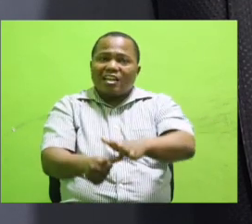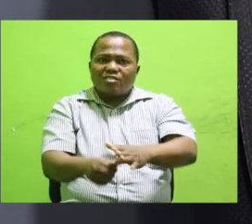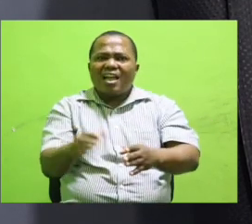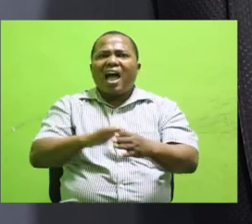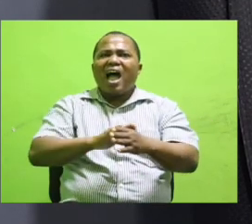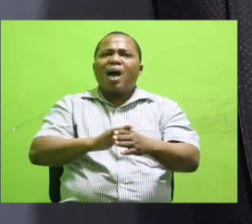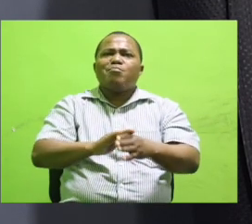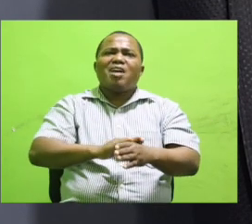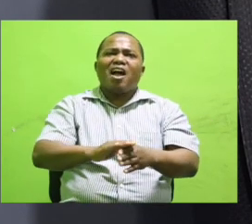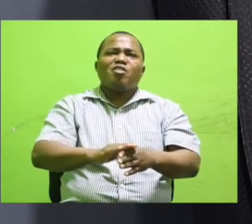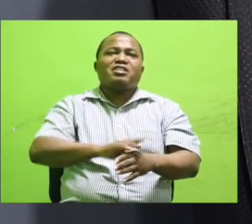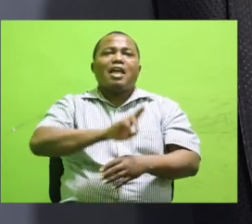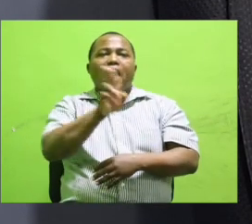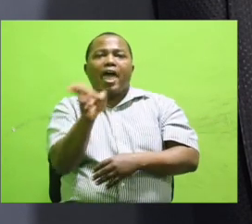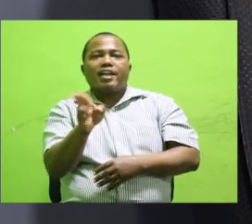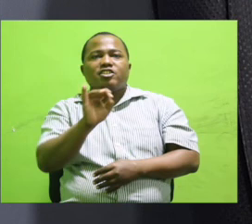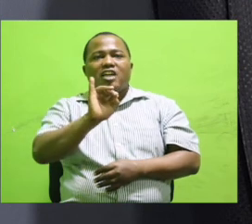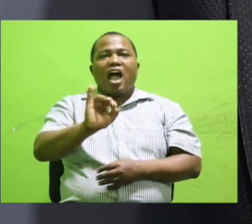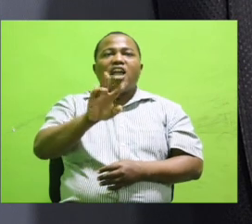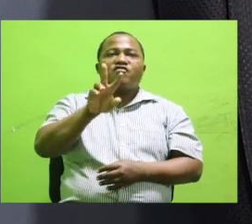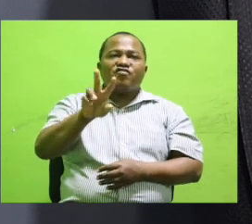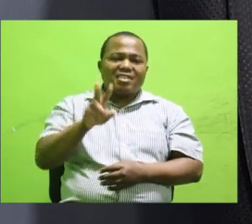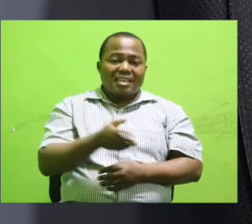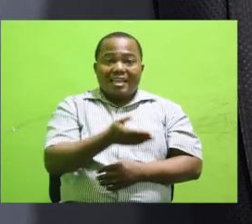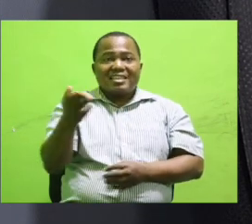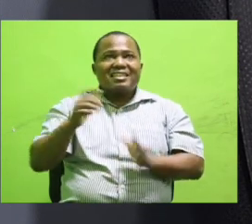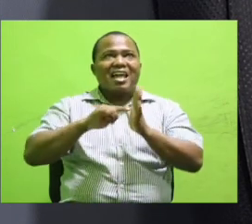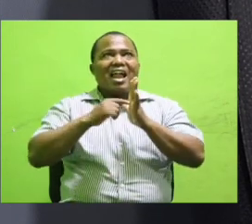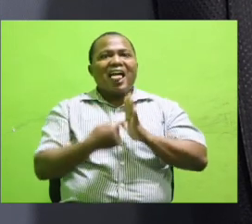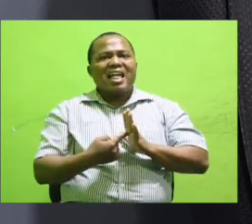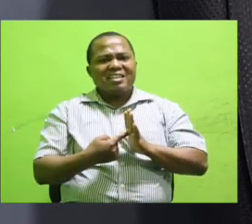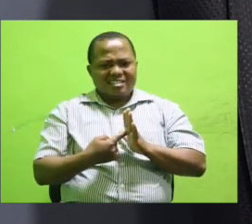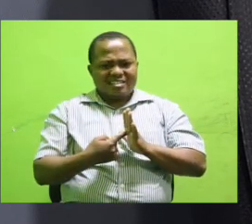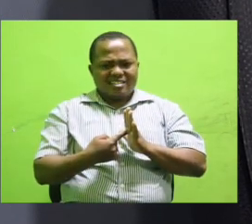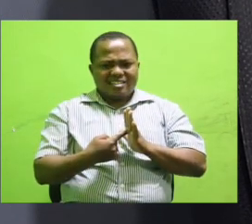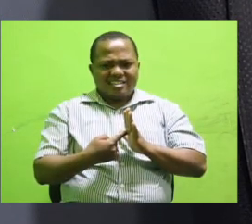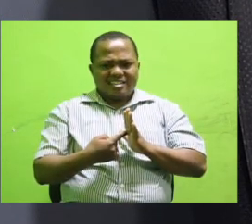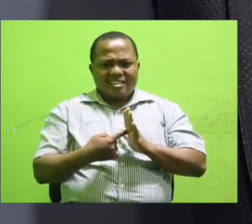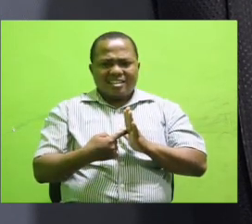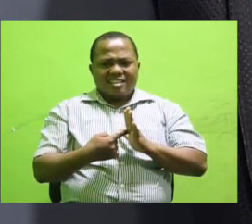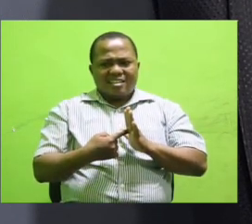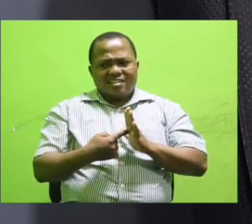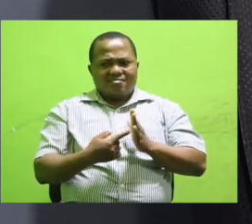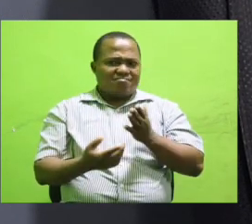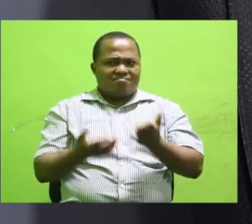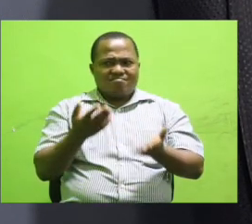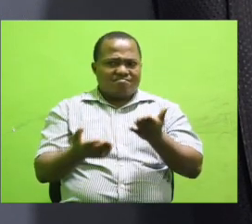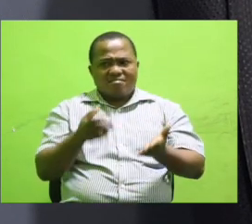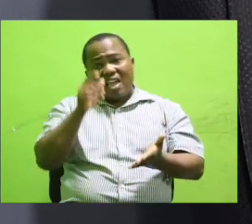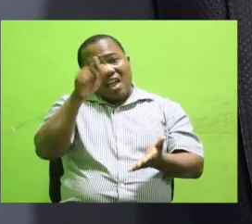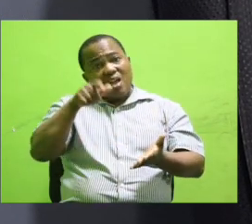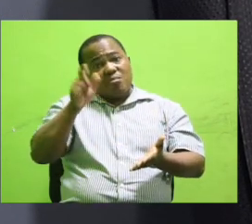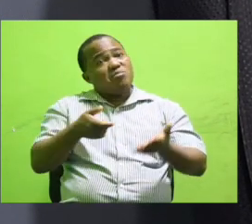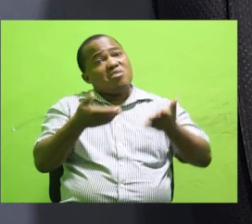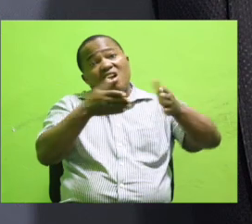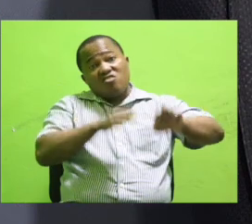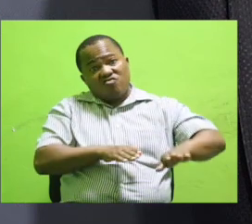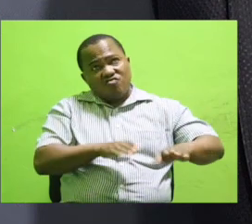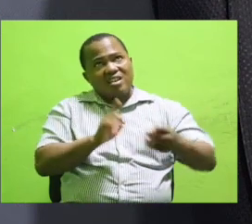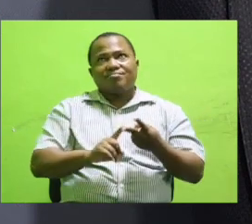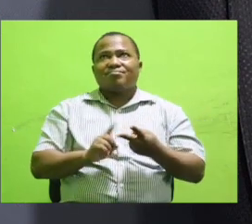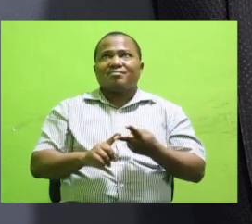AIDS. These stereotypes, such as HIV AIDS means death to a person, HIV AIDS